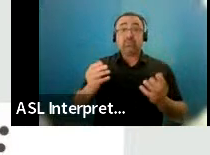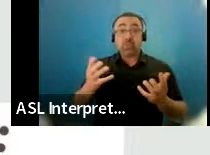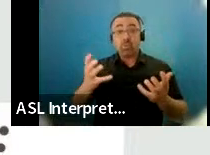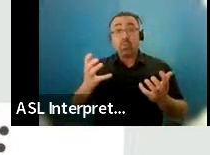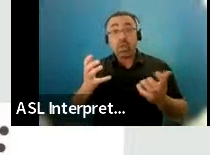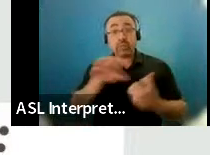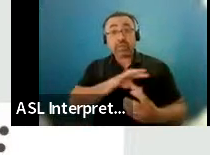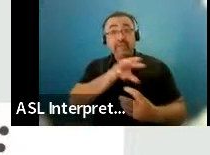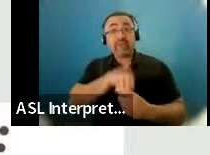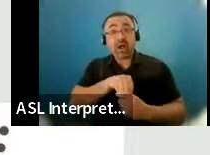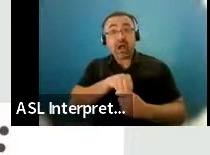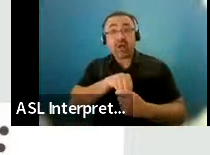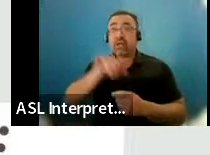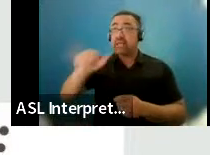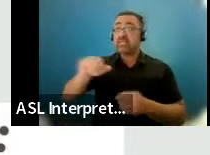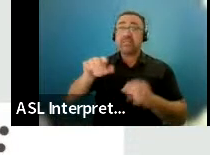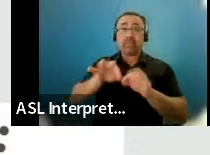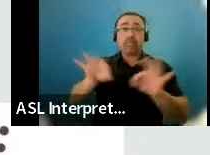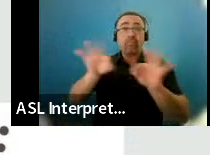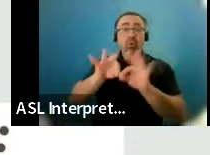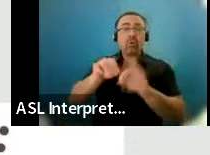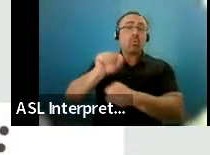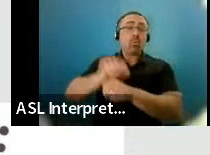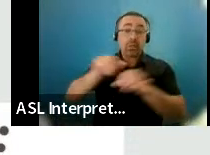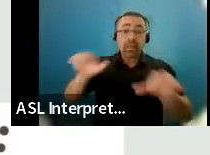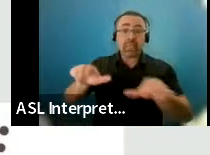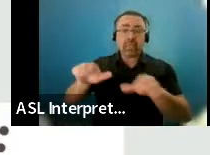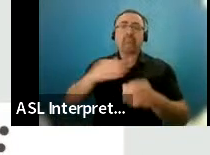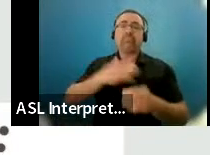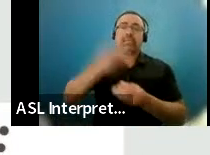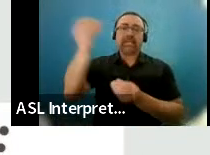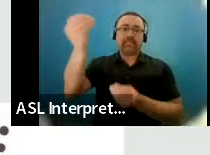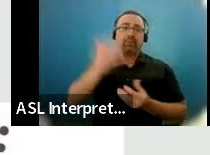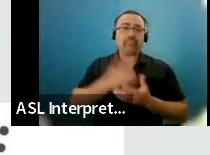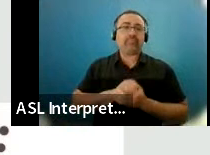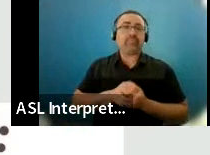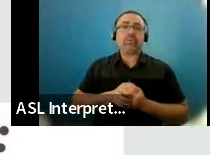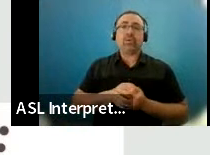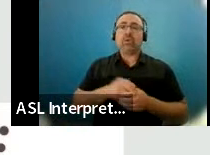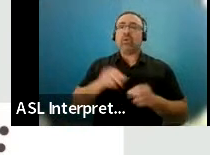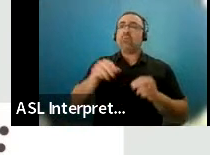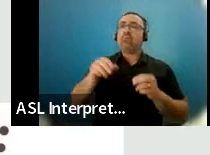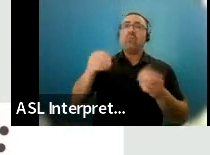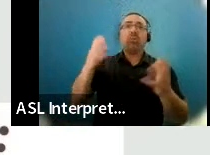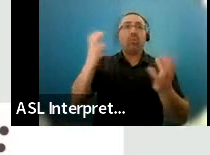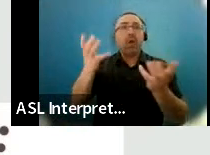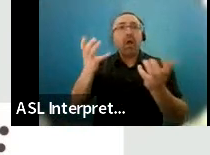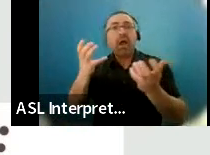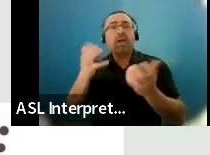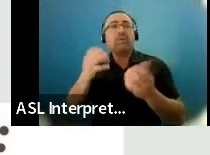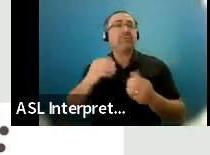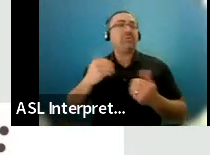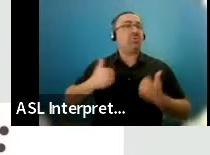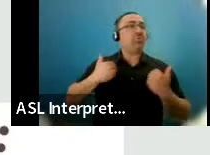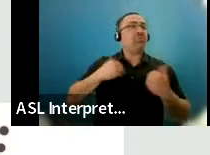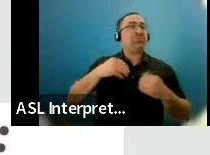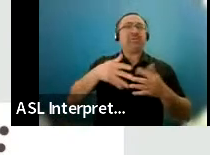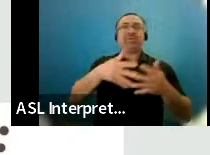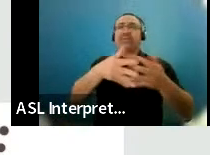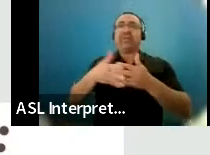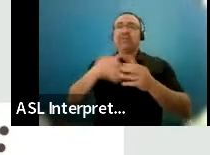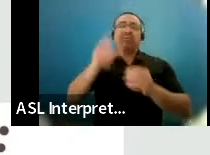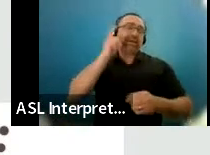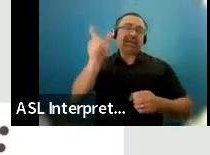get involved in this important work, please let us know. We are looking for disabled youth in California who want to share their